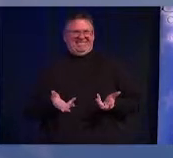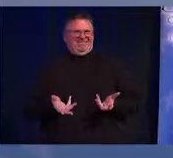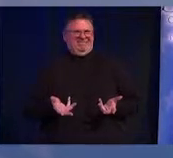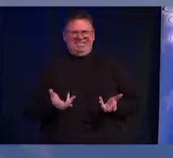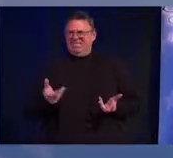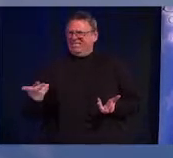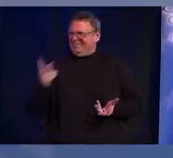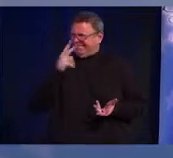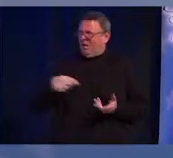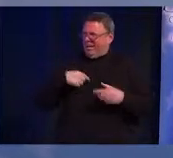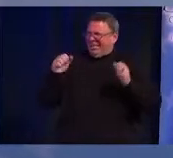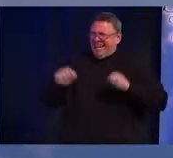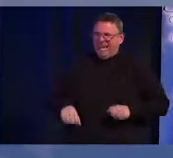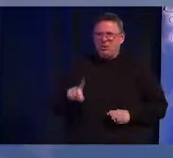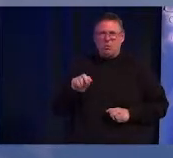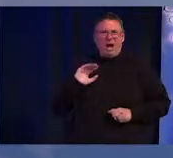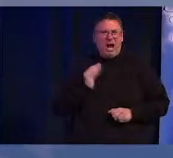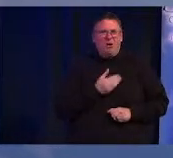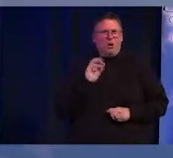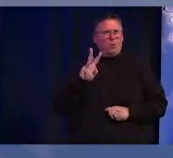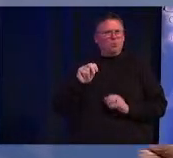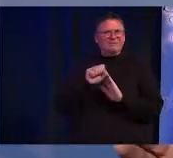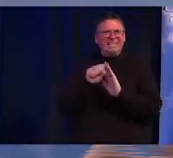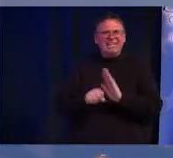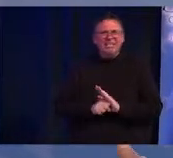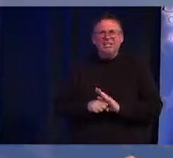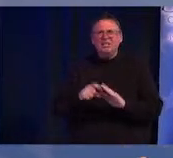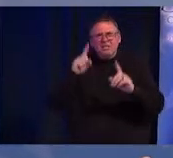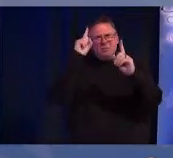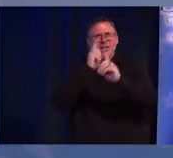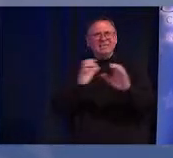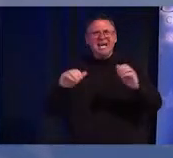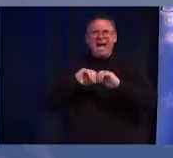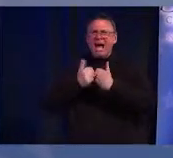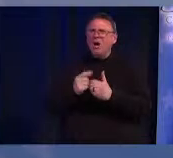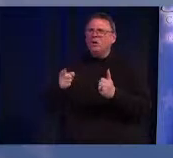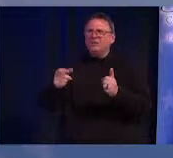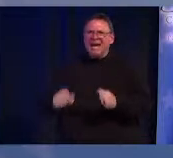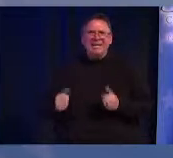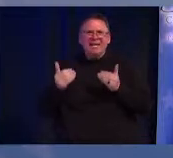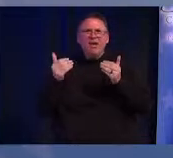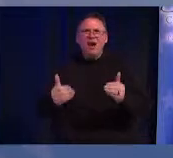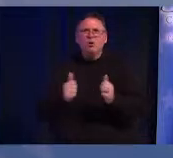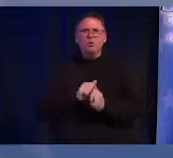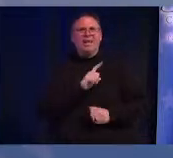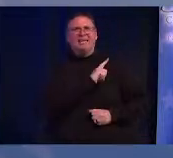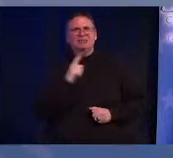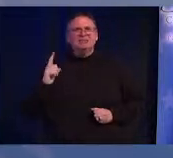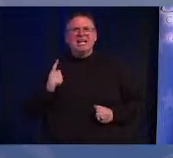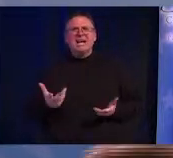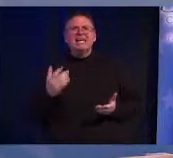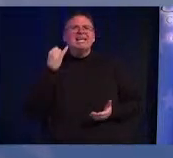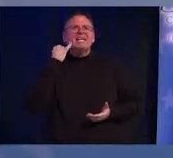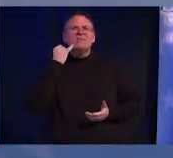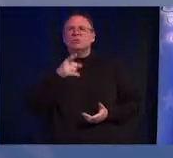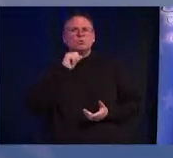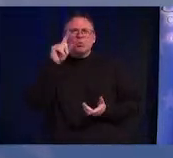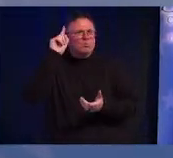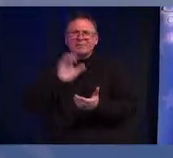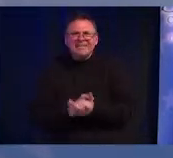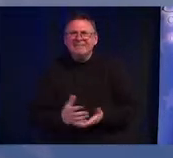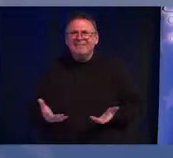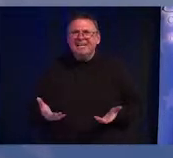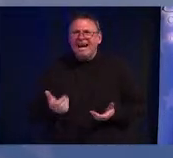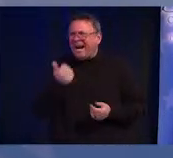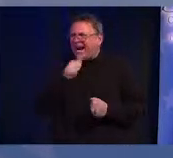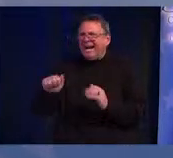what we can do in our own state, imagine how you're going to get along with a legislature that isn't going to believe in any of the